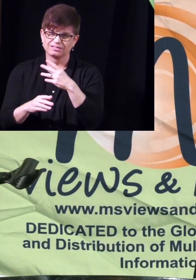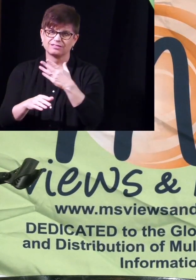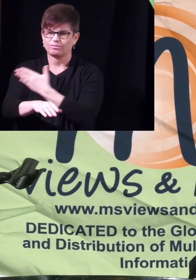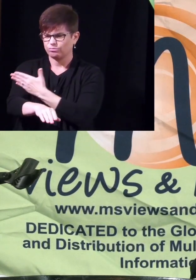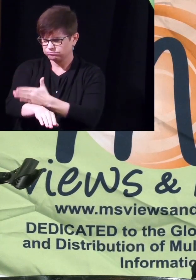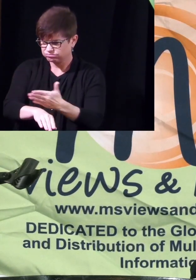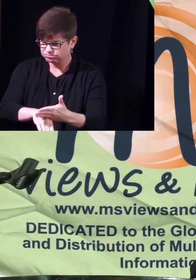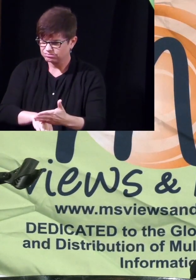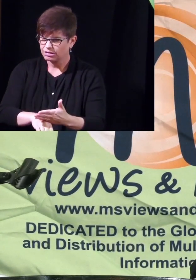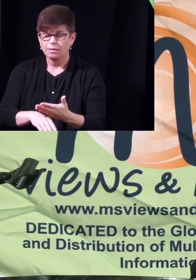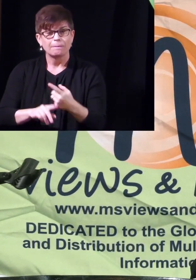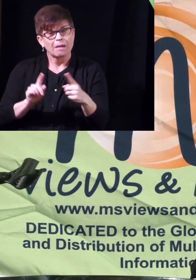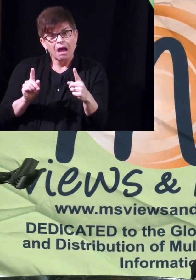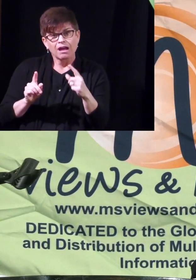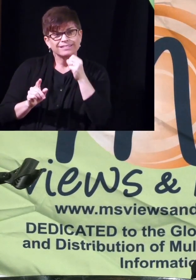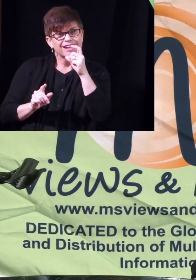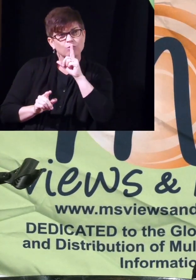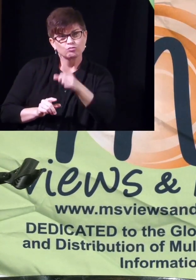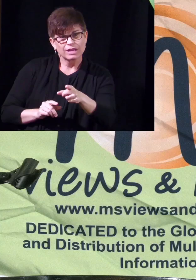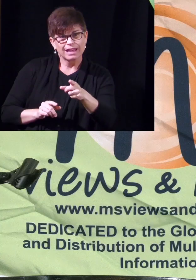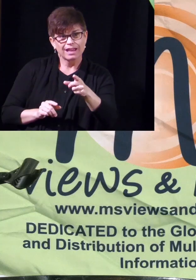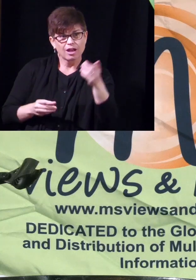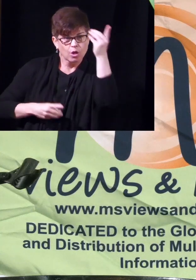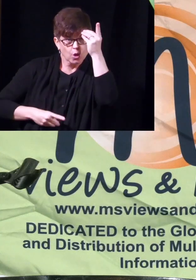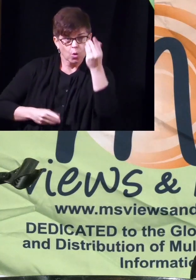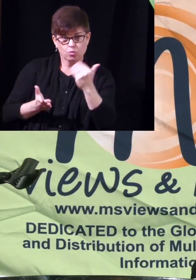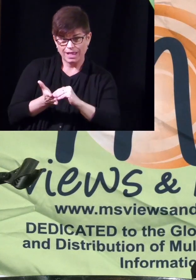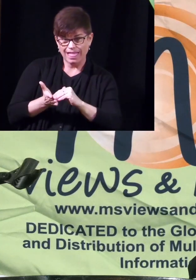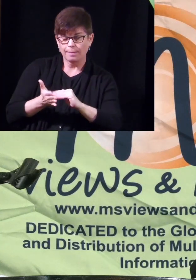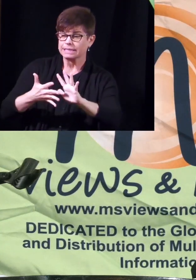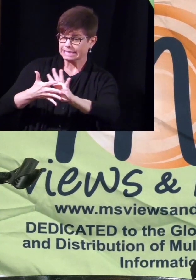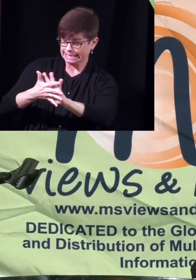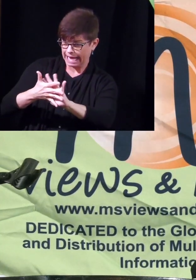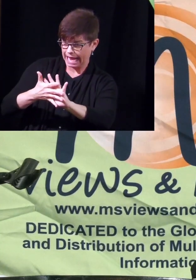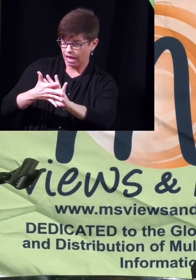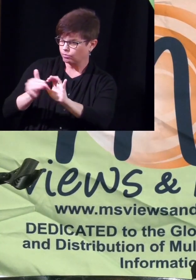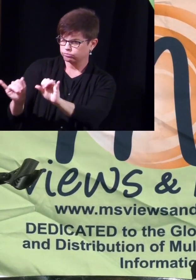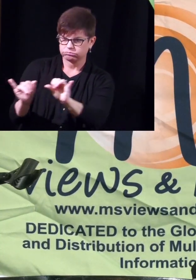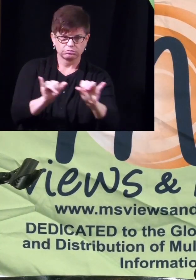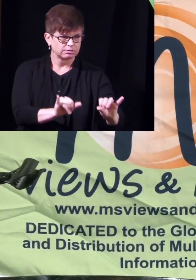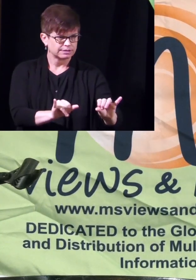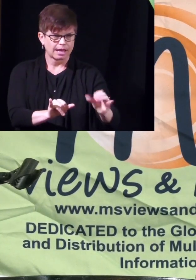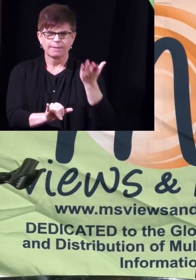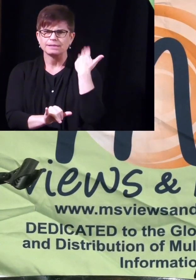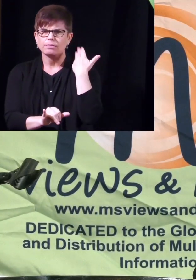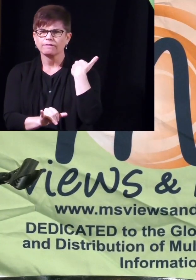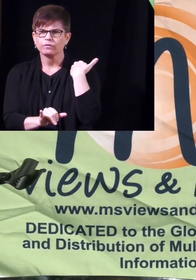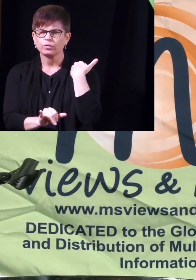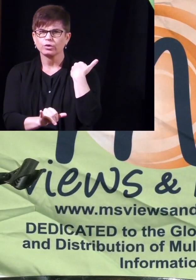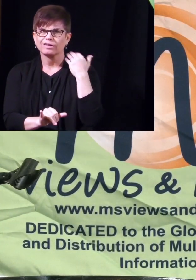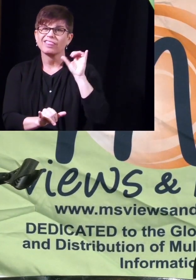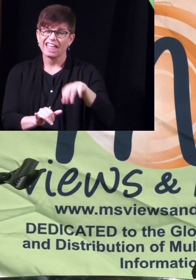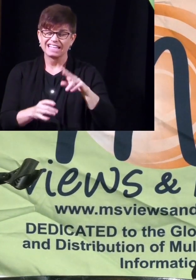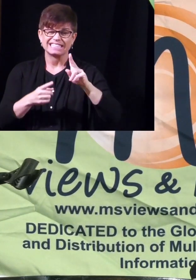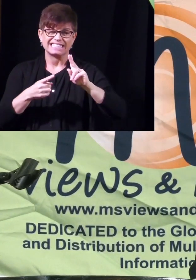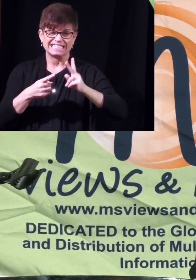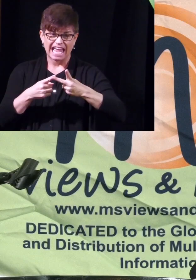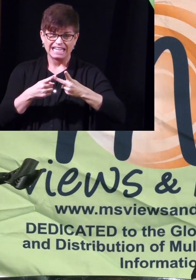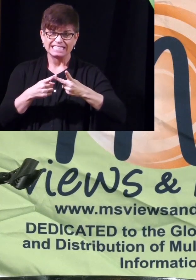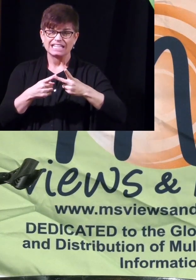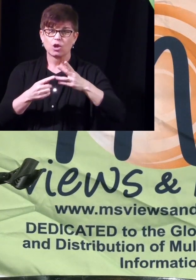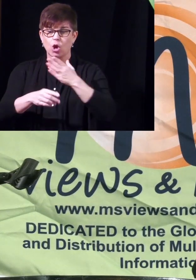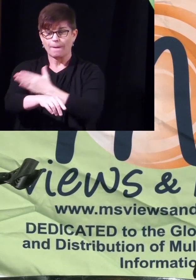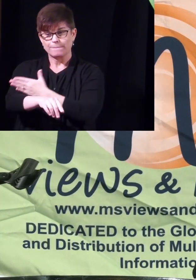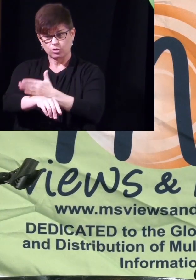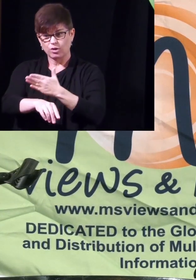relapse that they know of. We do the scan is the same. That would be secondary progressive. They've progressed.